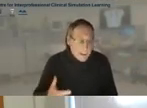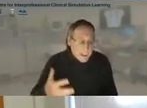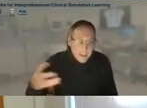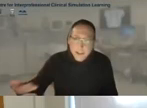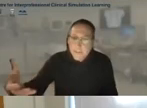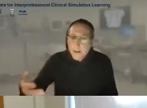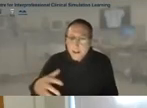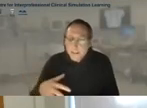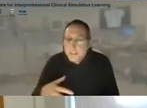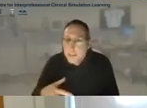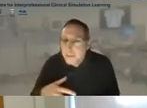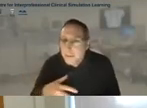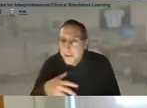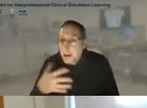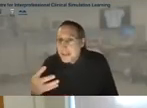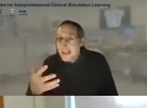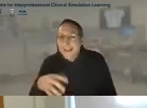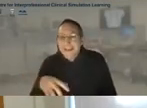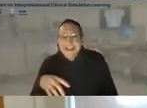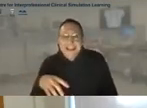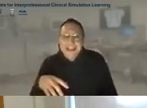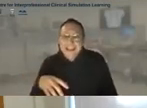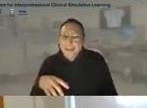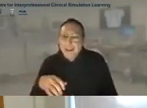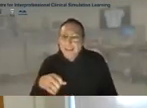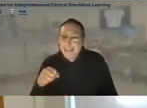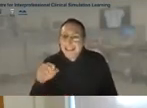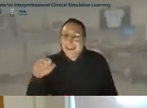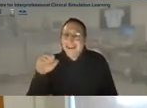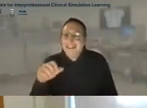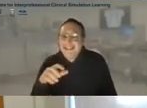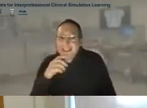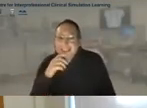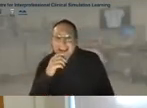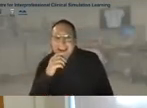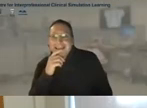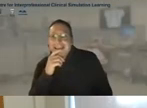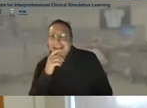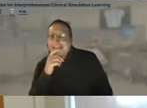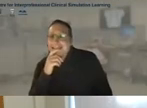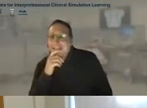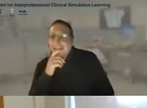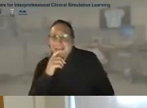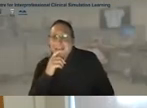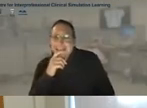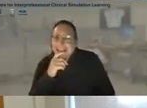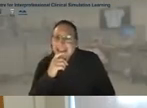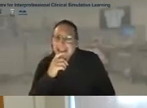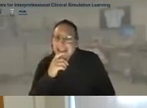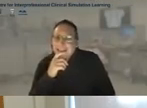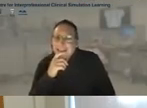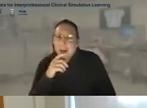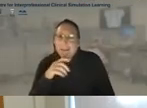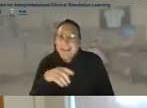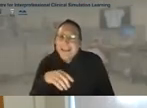out and submit to our team. And here I put a big shout out to Christy Pfeiffer, who's